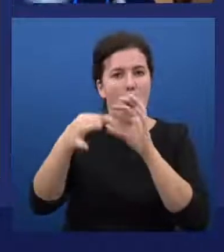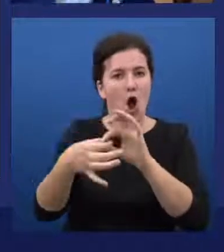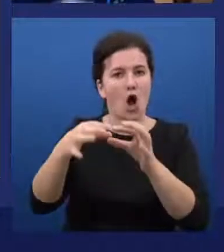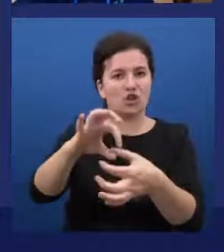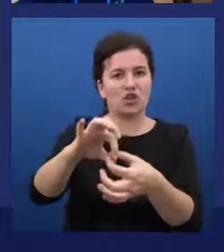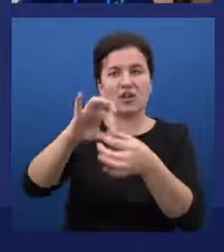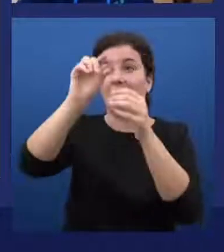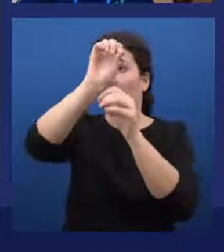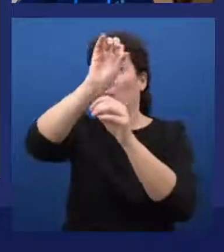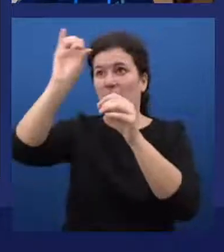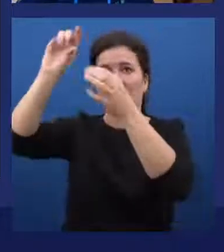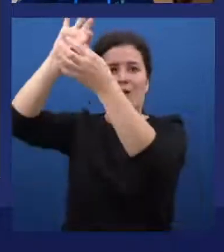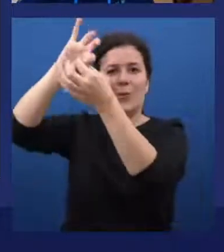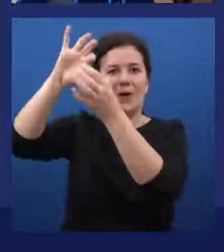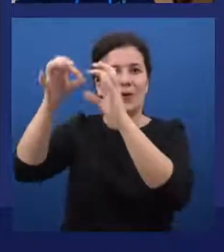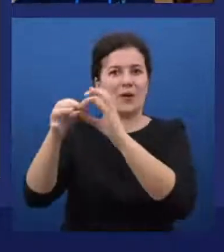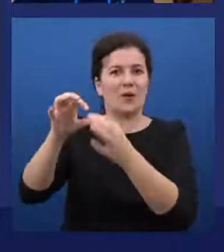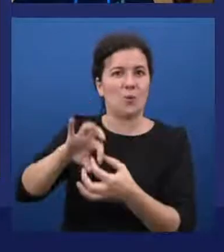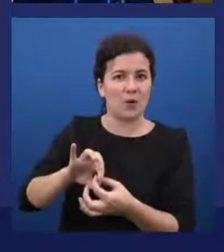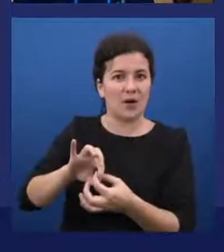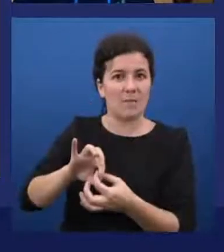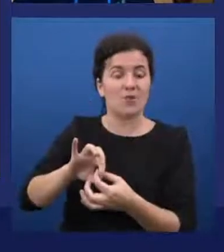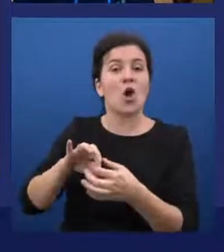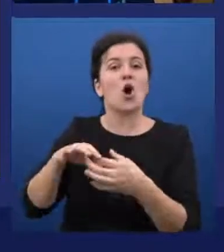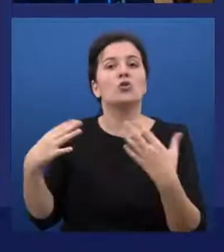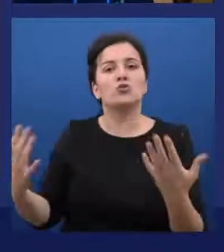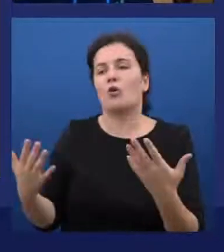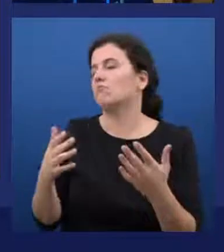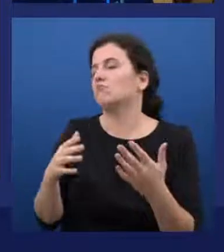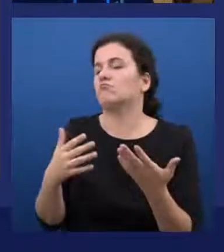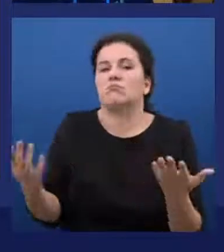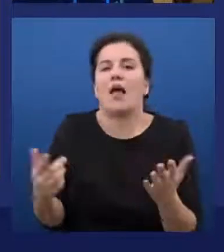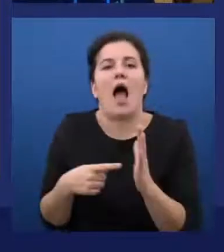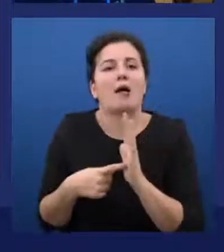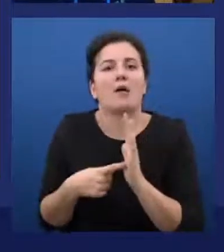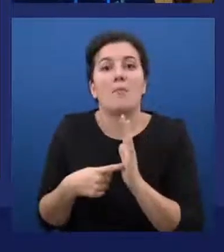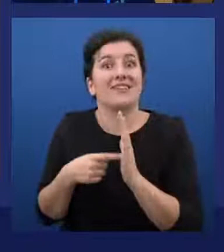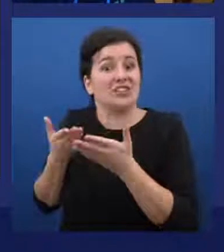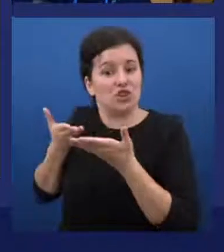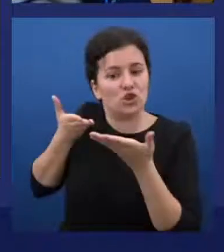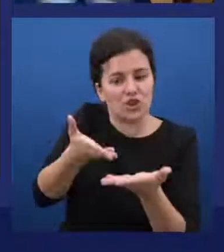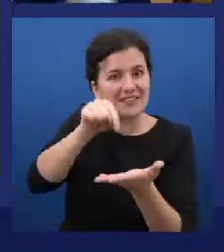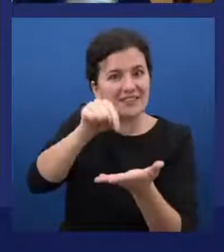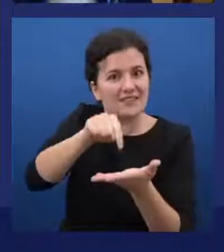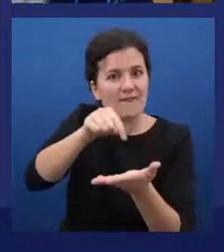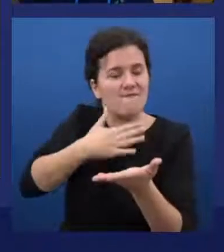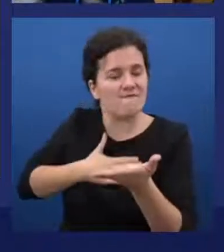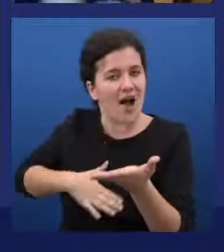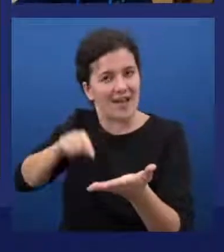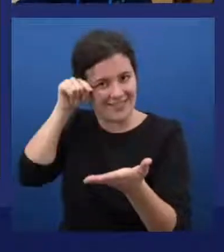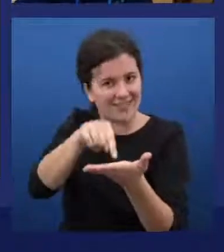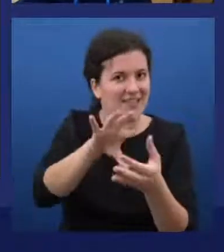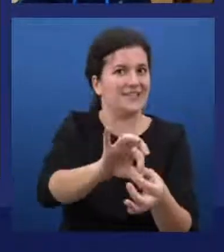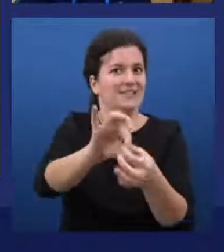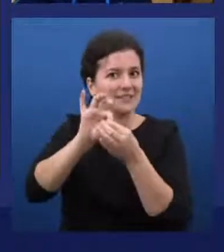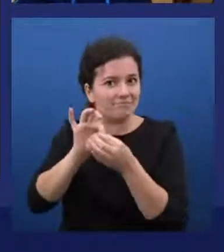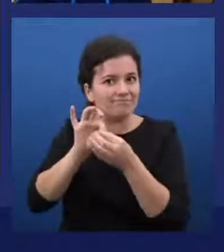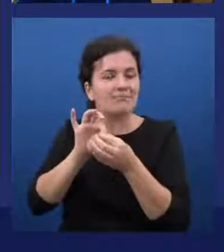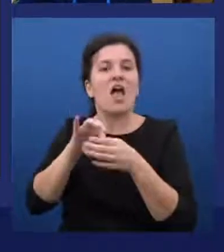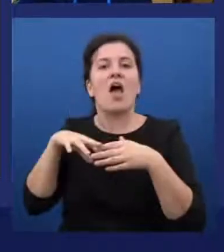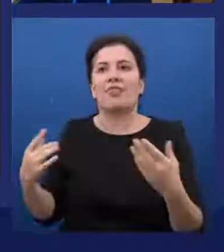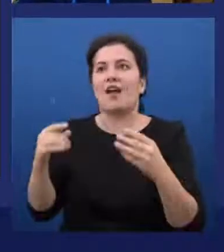all the components you need to access this service, and you send the value back to your